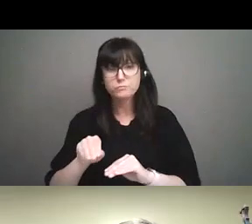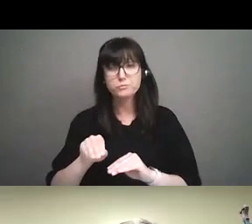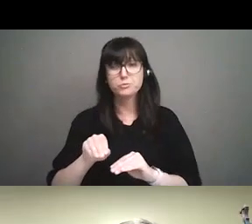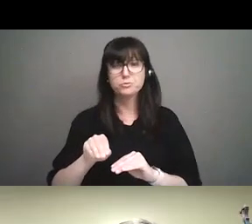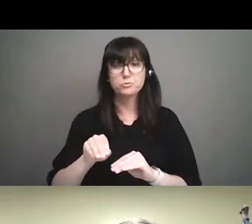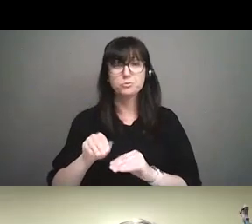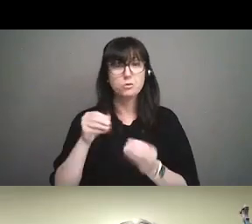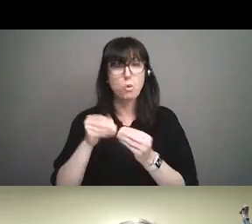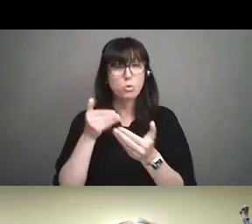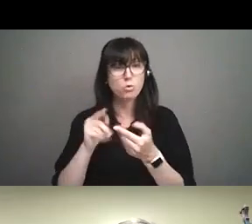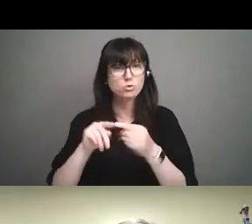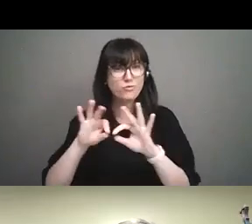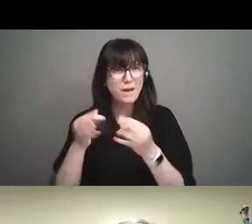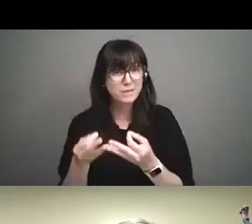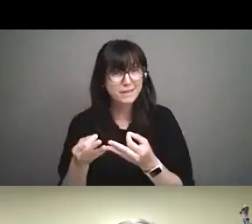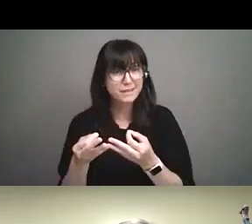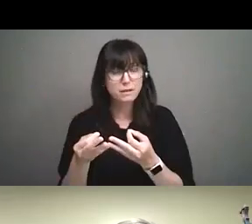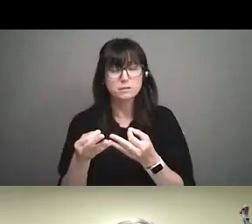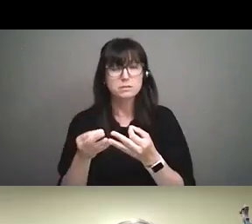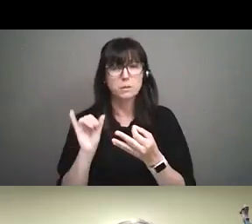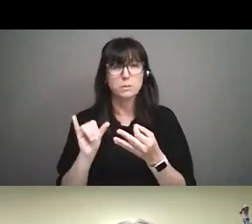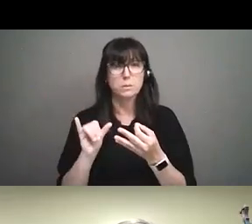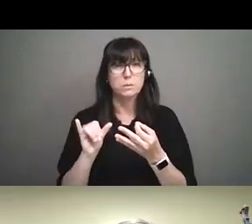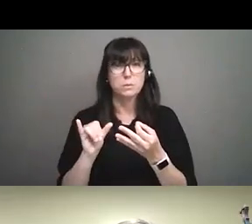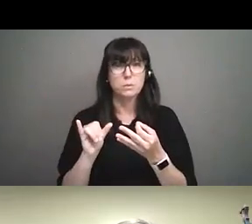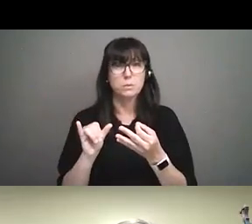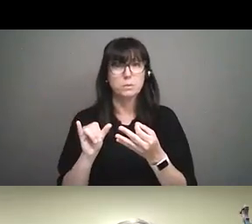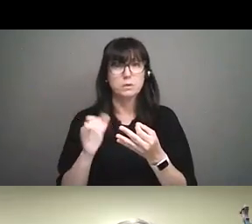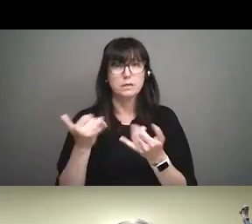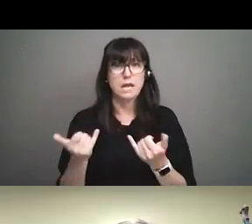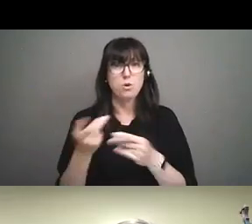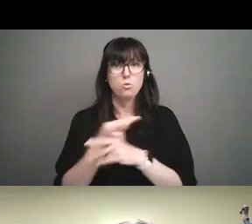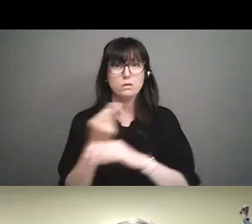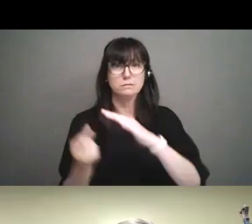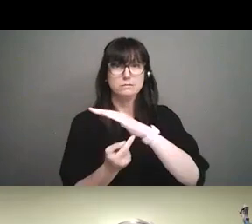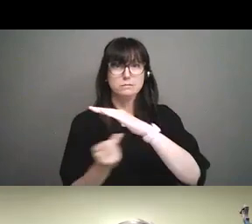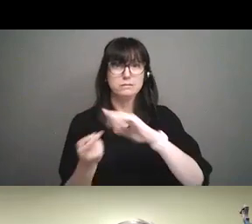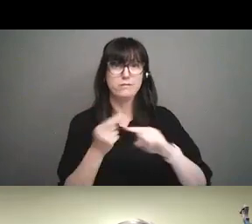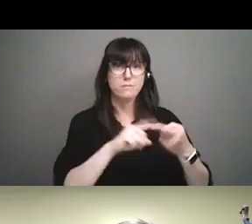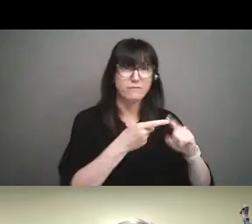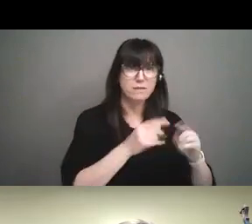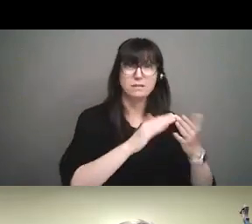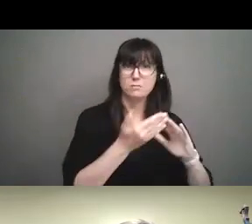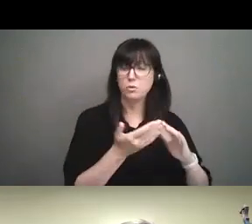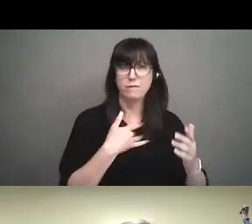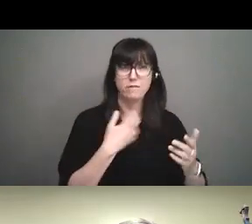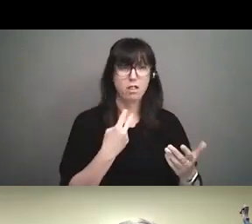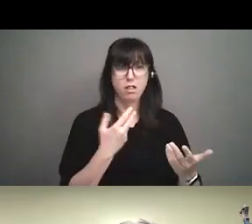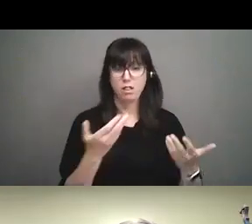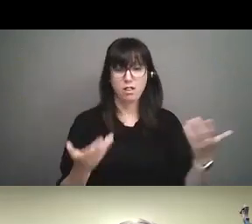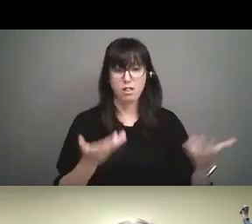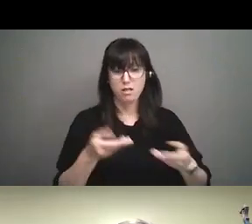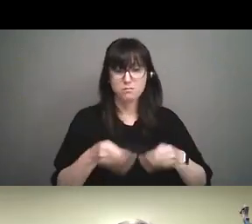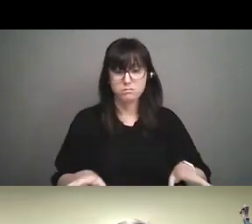nearer to family, but then perhaps find that they've isolated themselves from peers and their community. The loss